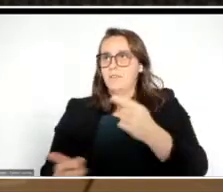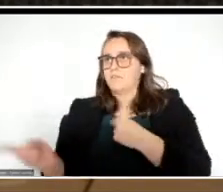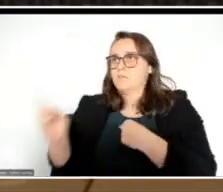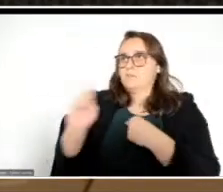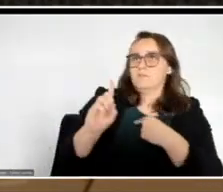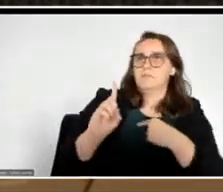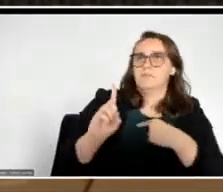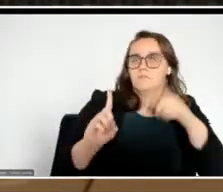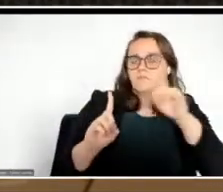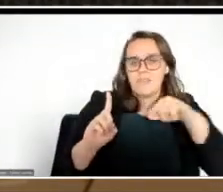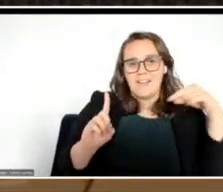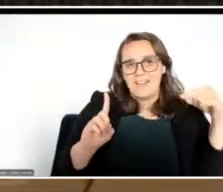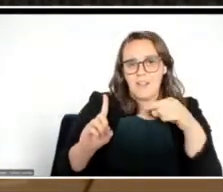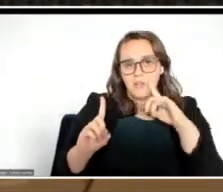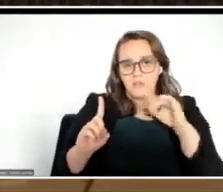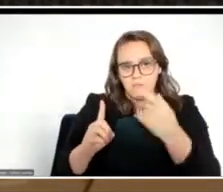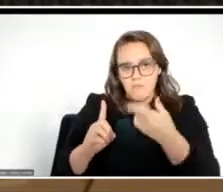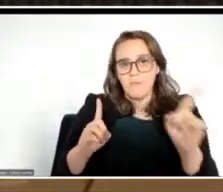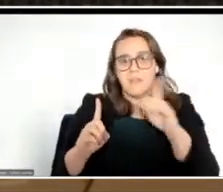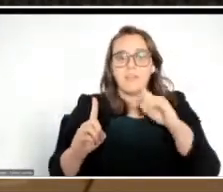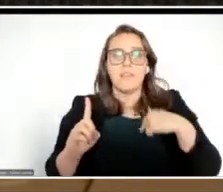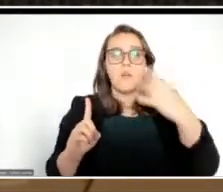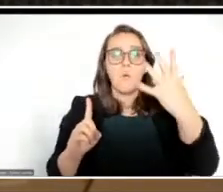in response to this tweet too, because I think